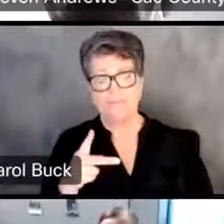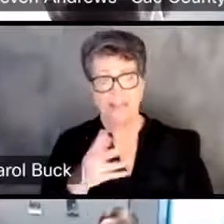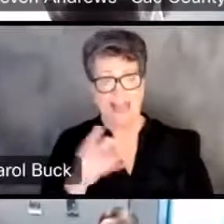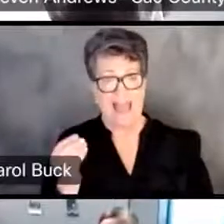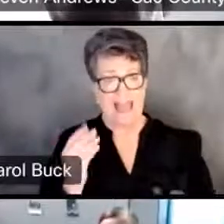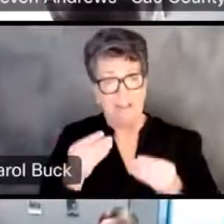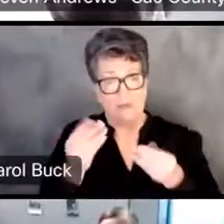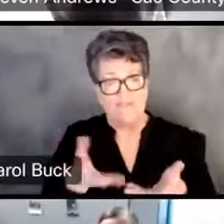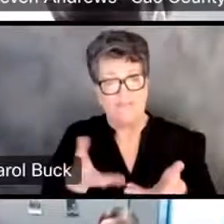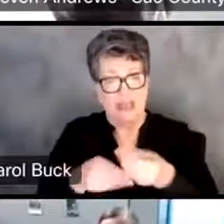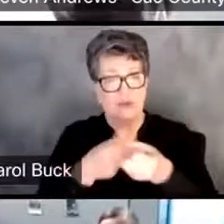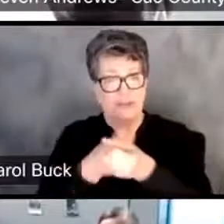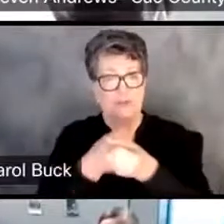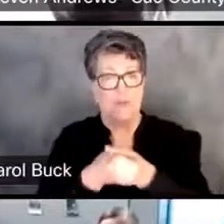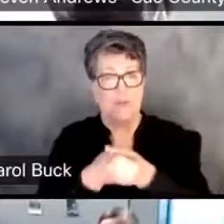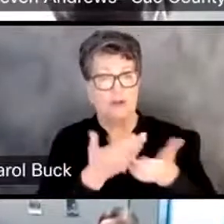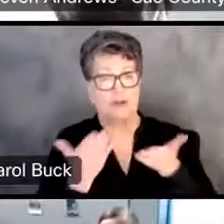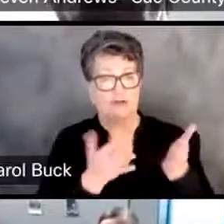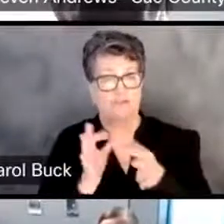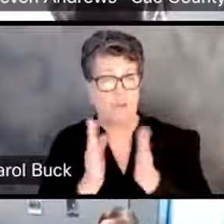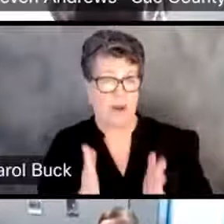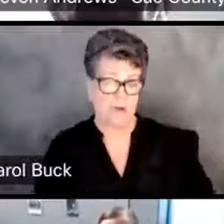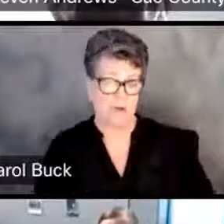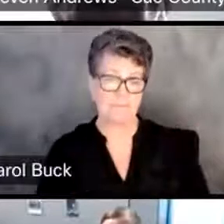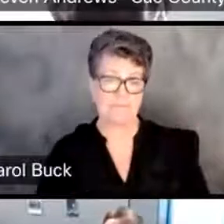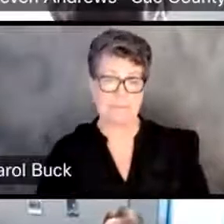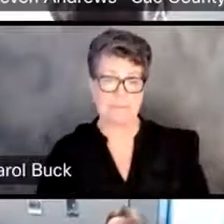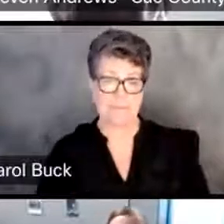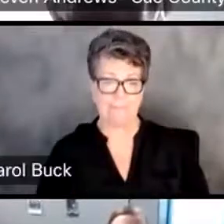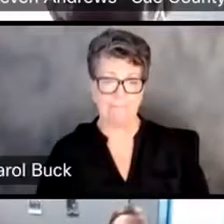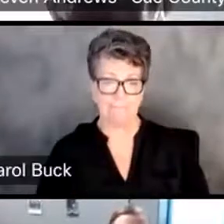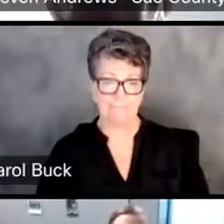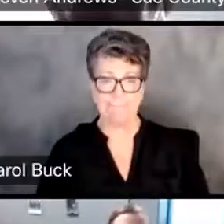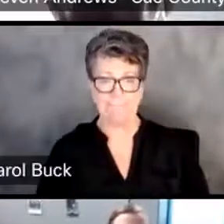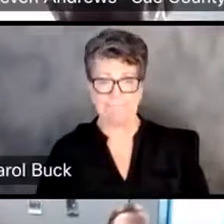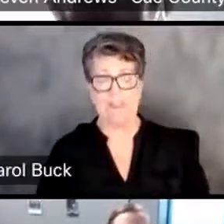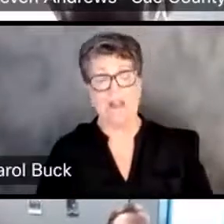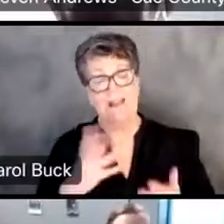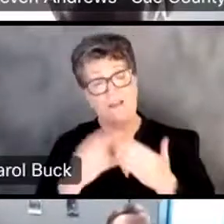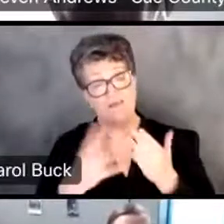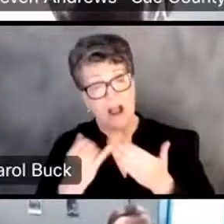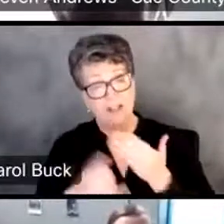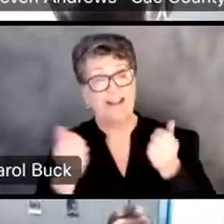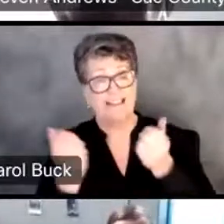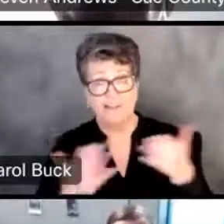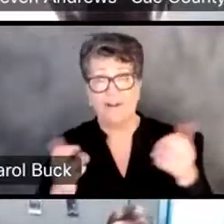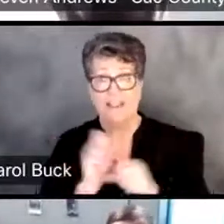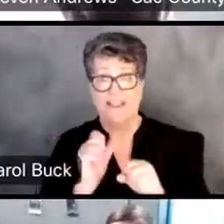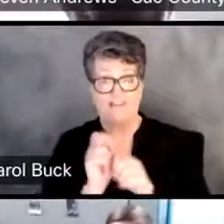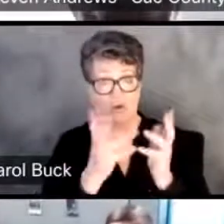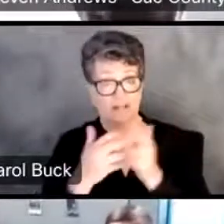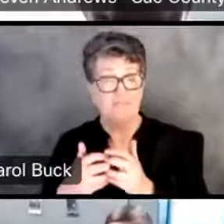that extra support to the service coordinators. So the projects and everything that they have worked on have just